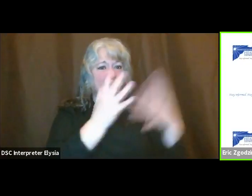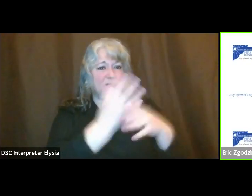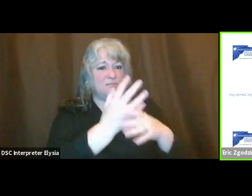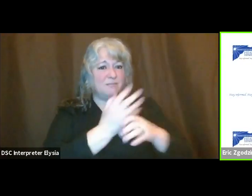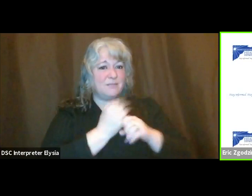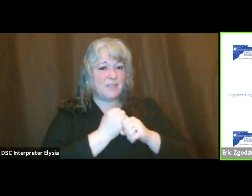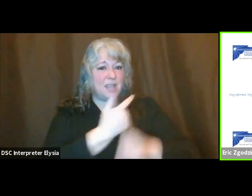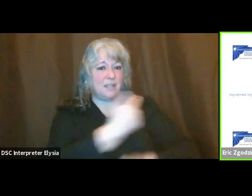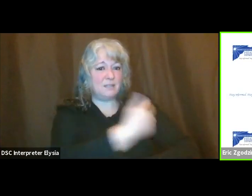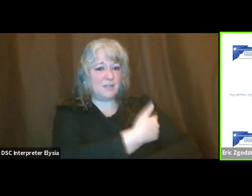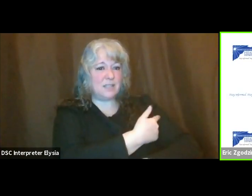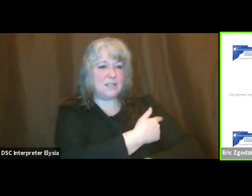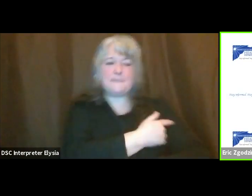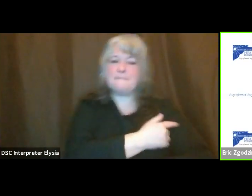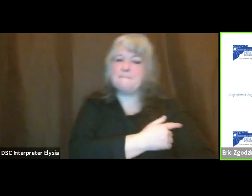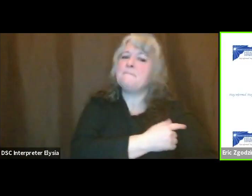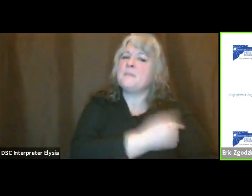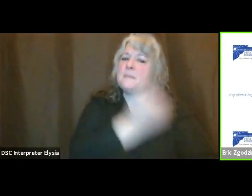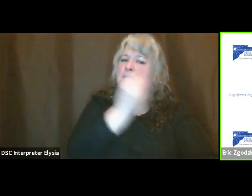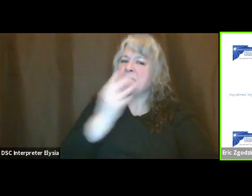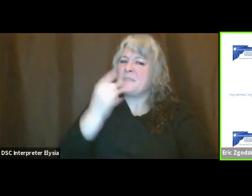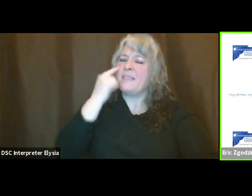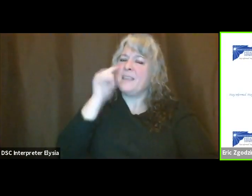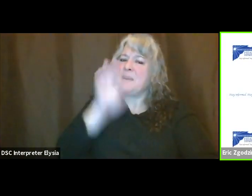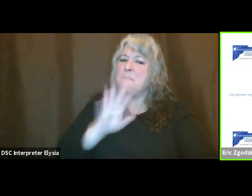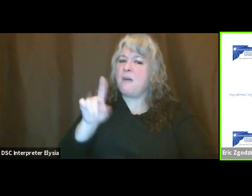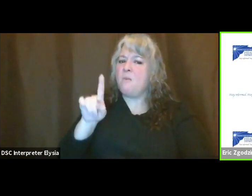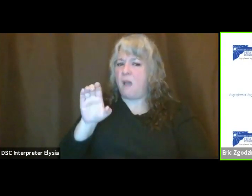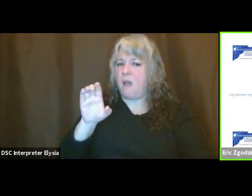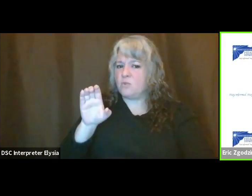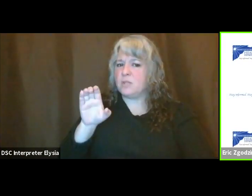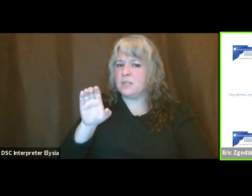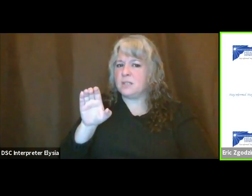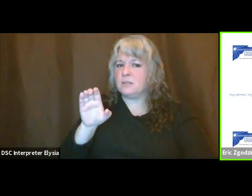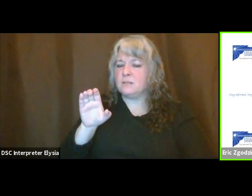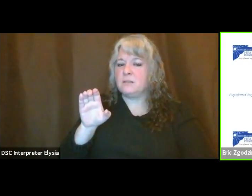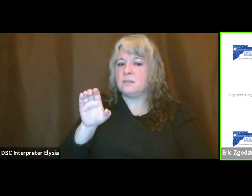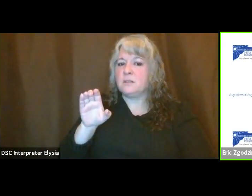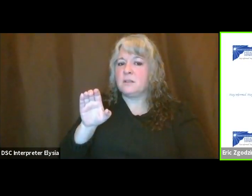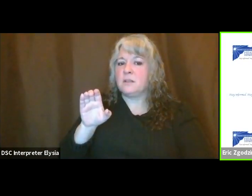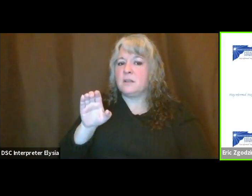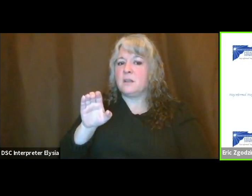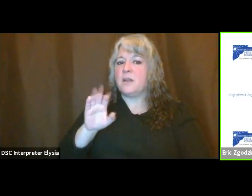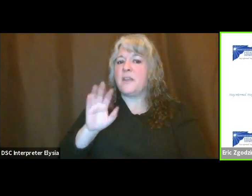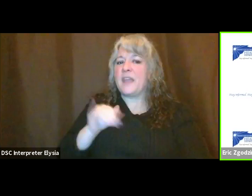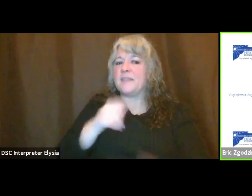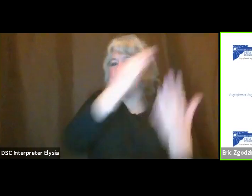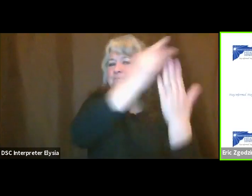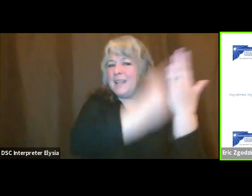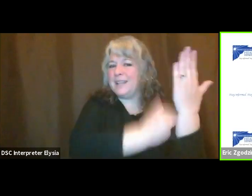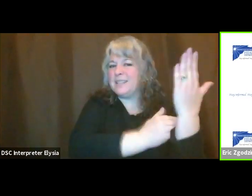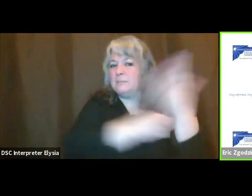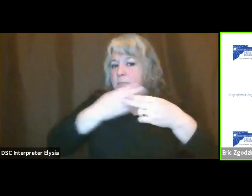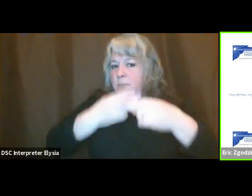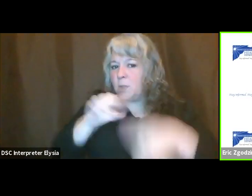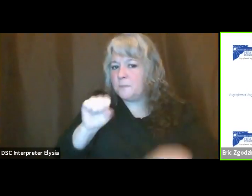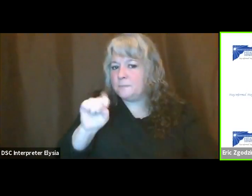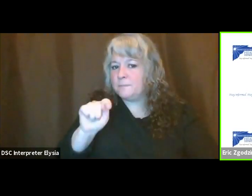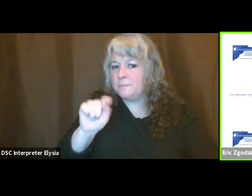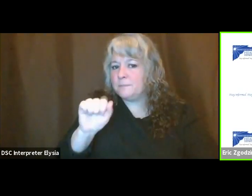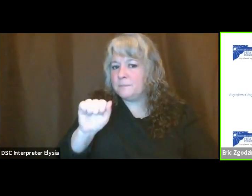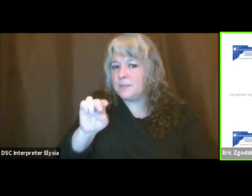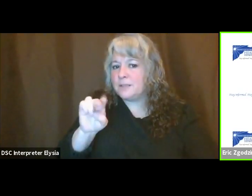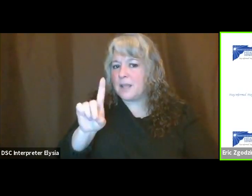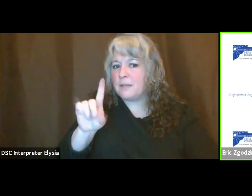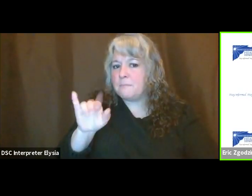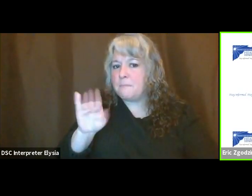number of individuals who we had to use from that for that standby list. Let's call it that, for that standby list.